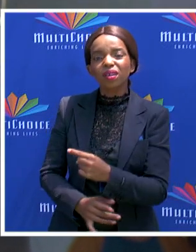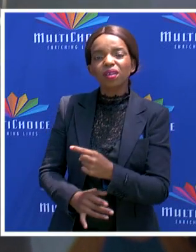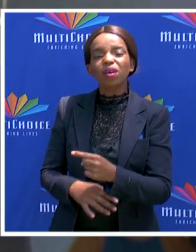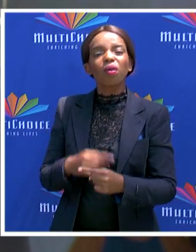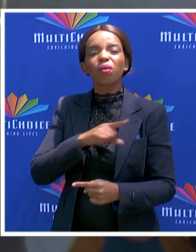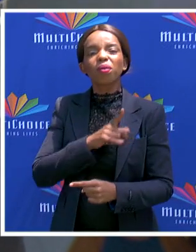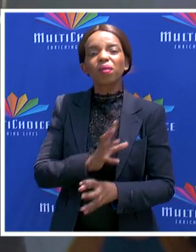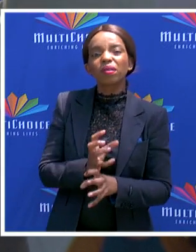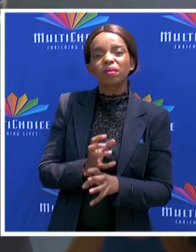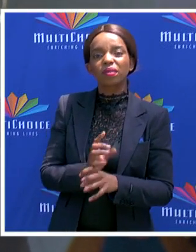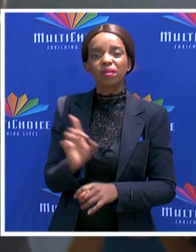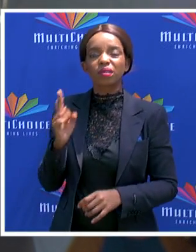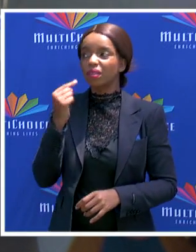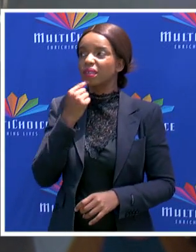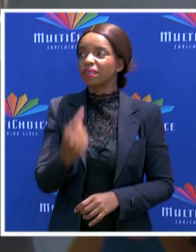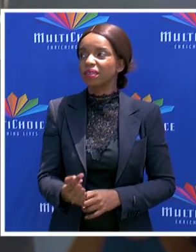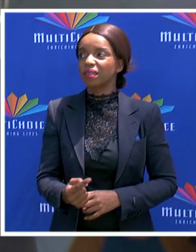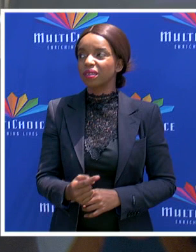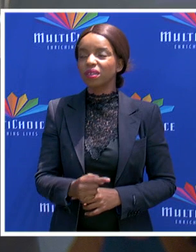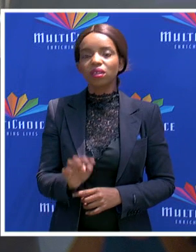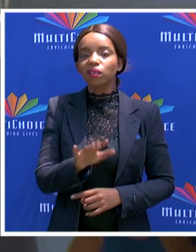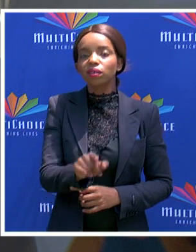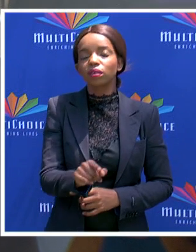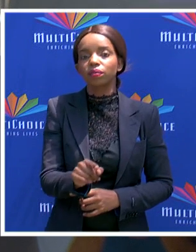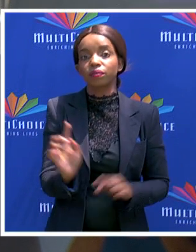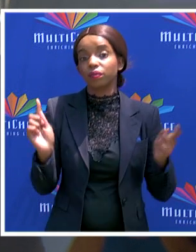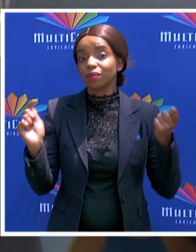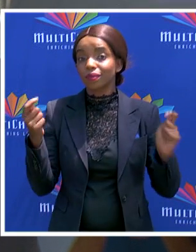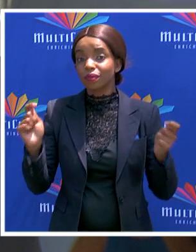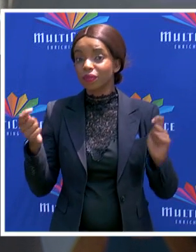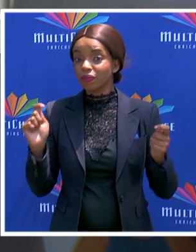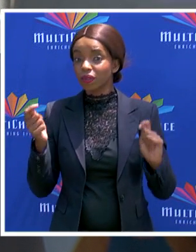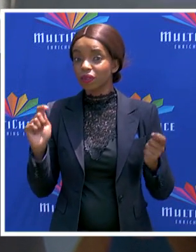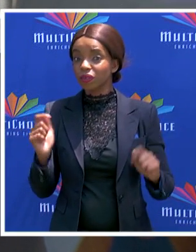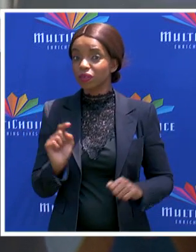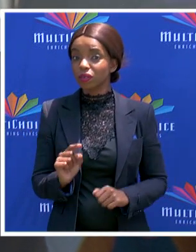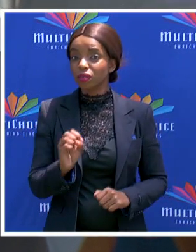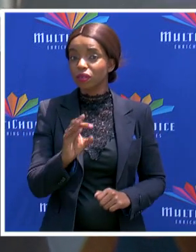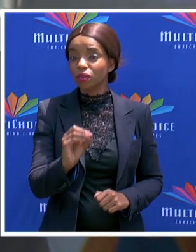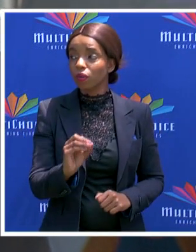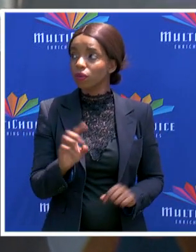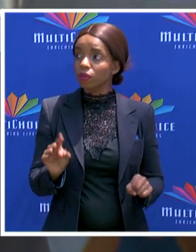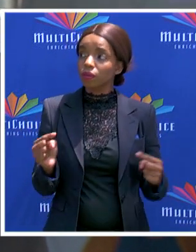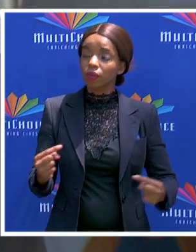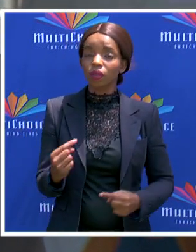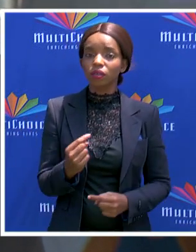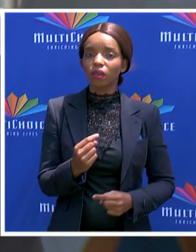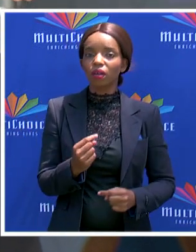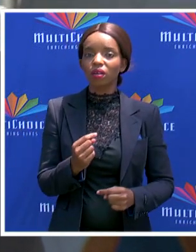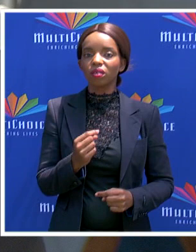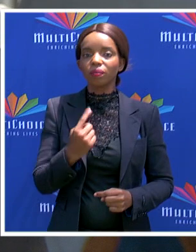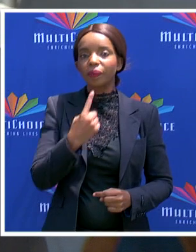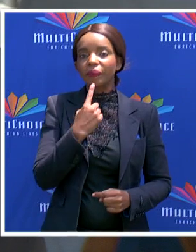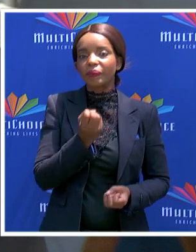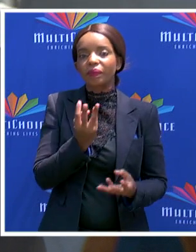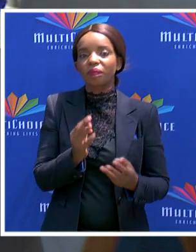thing? He said, that's the best place to communicate. So guys, we can't give him anything tangible, but we can